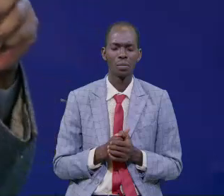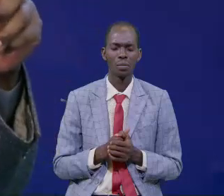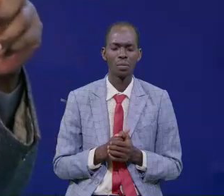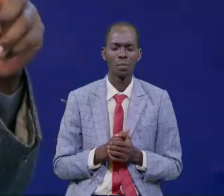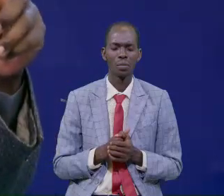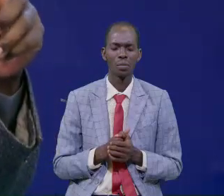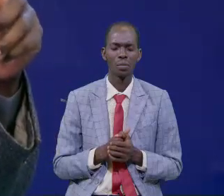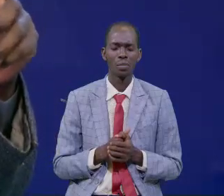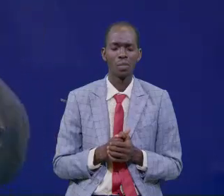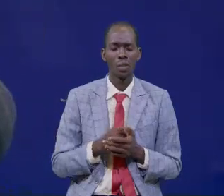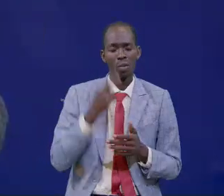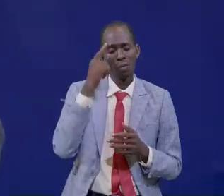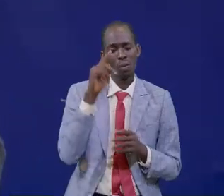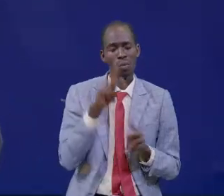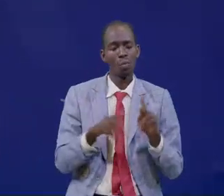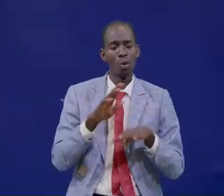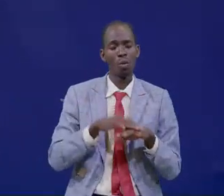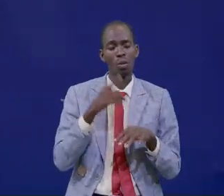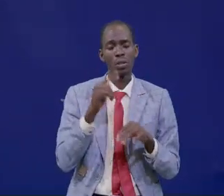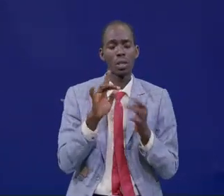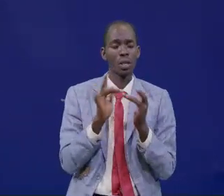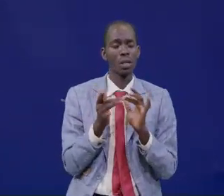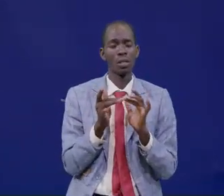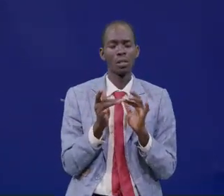Online, in a congregation,